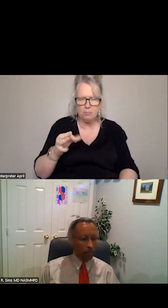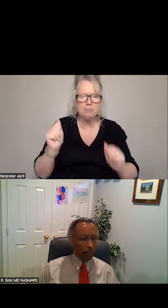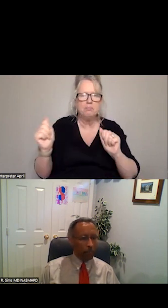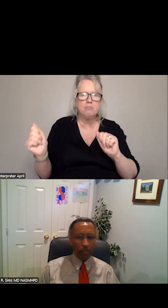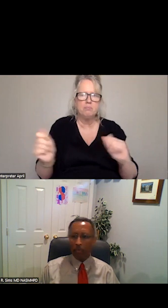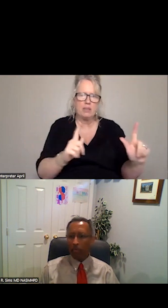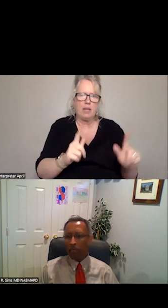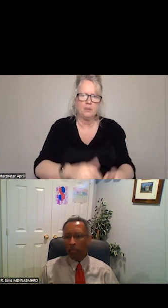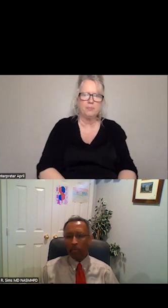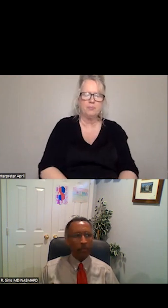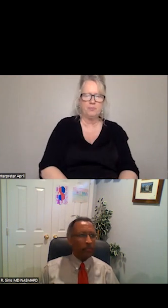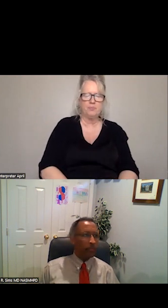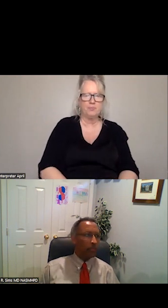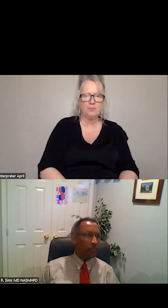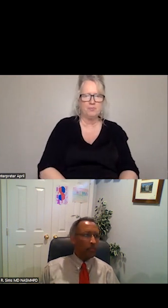please.